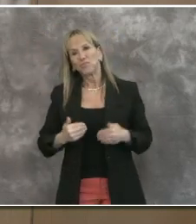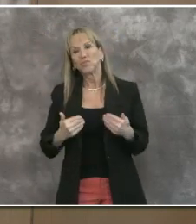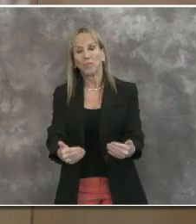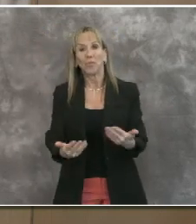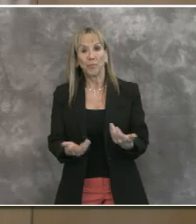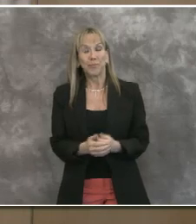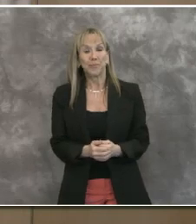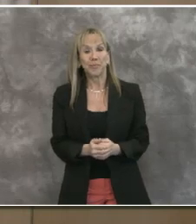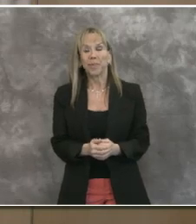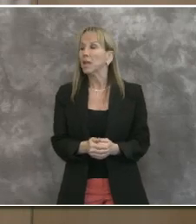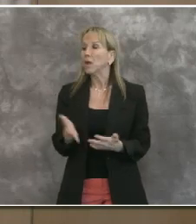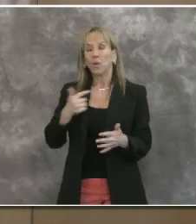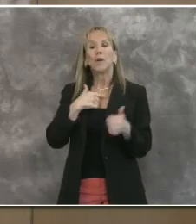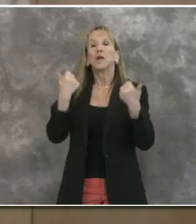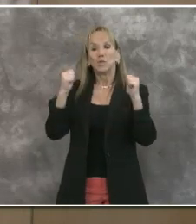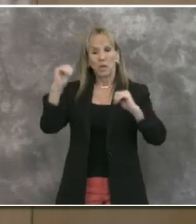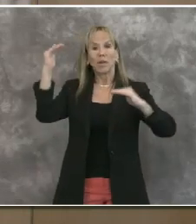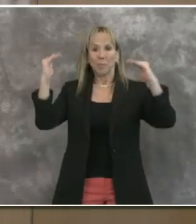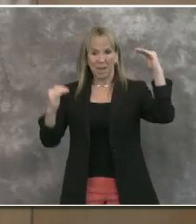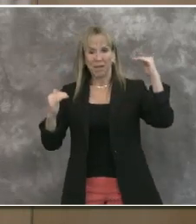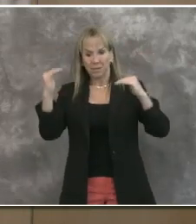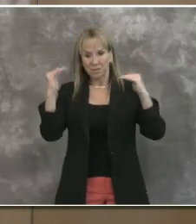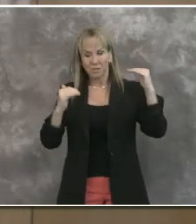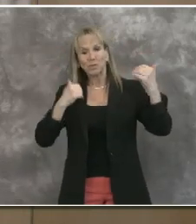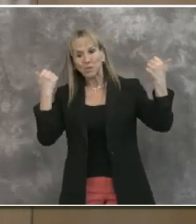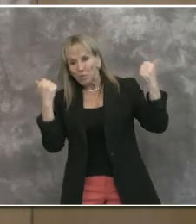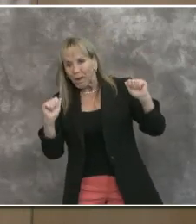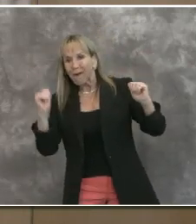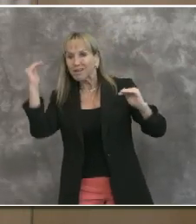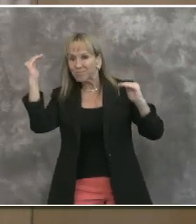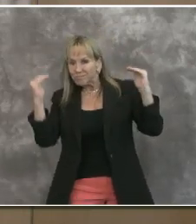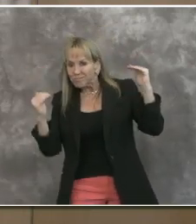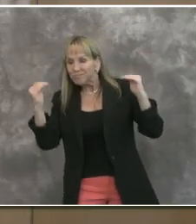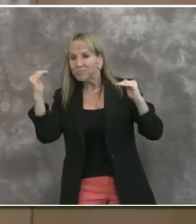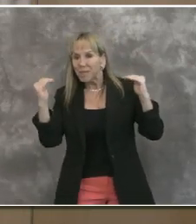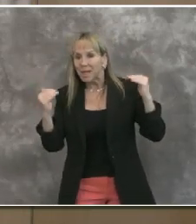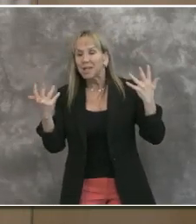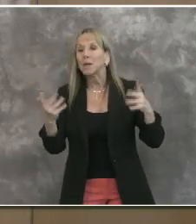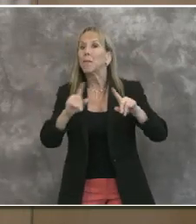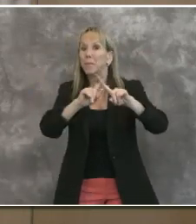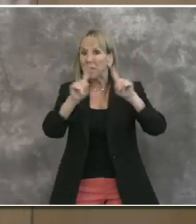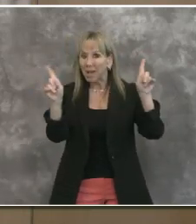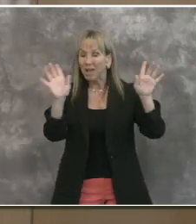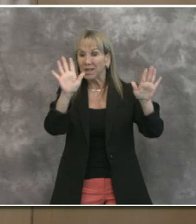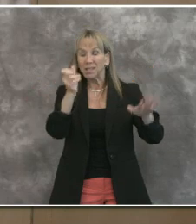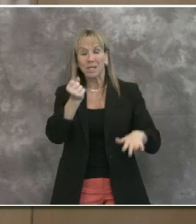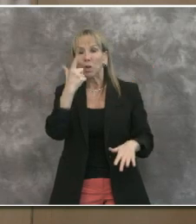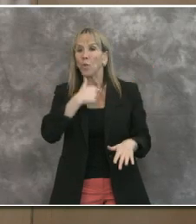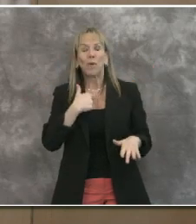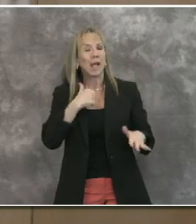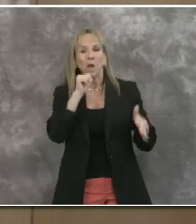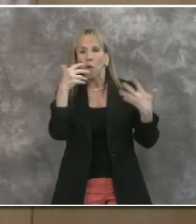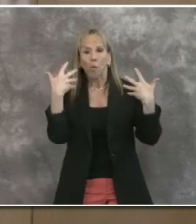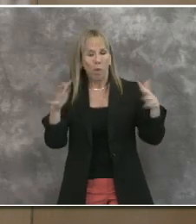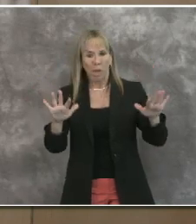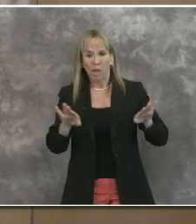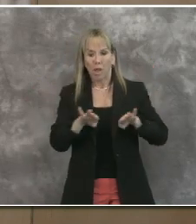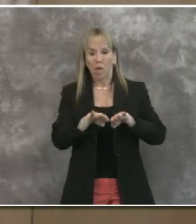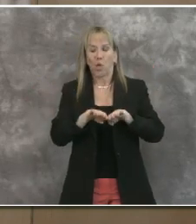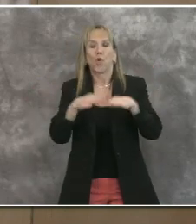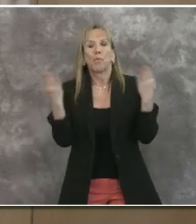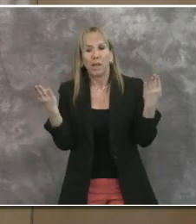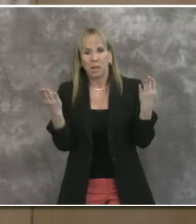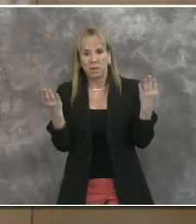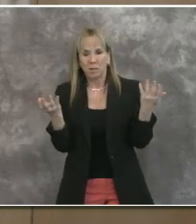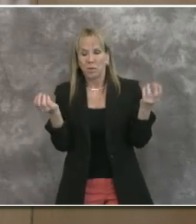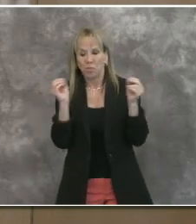that? We're trying to strike a balance. We're trying to strike that balance, but we definitely do not want to open up